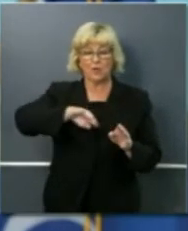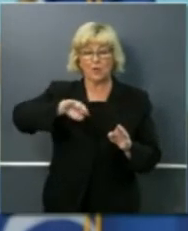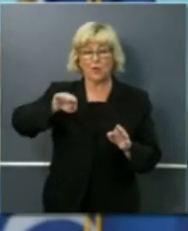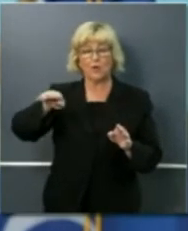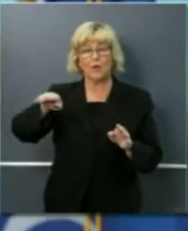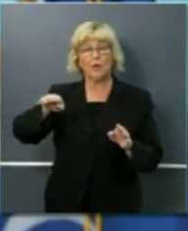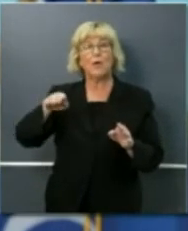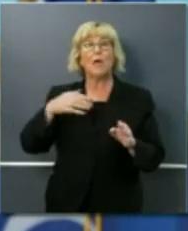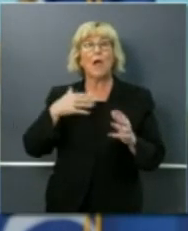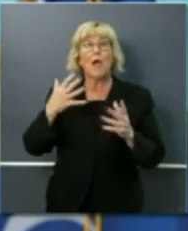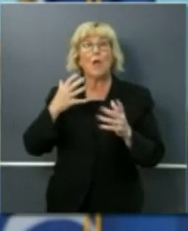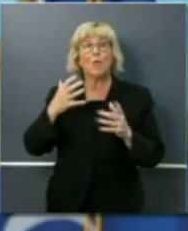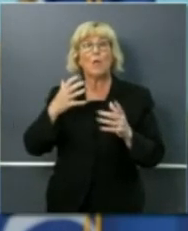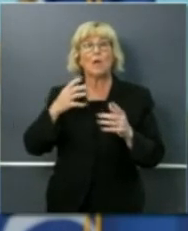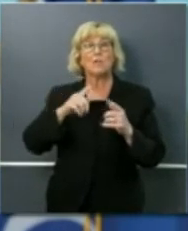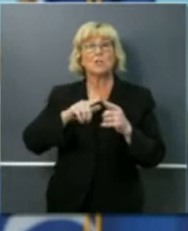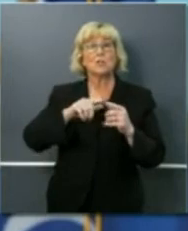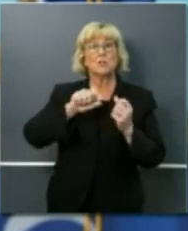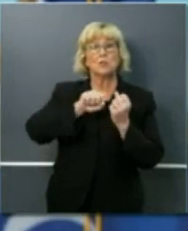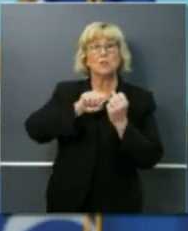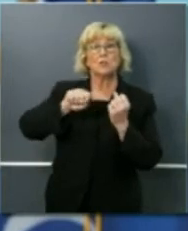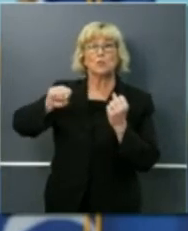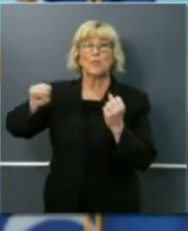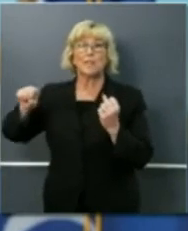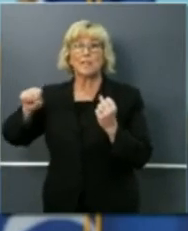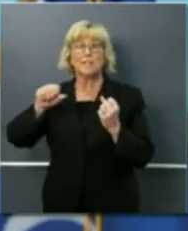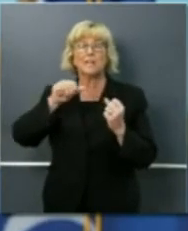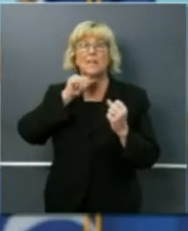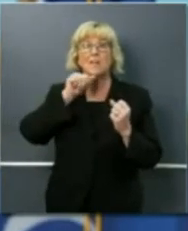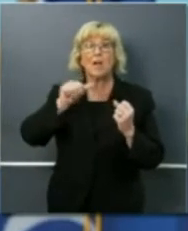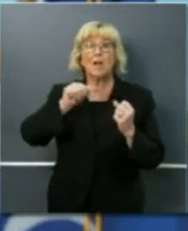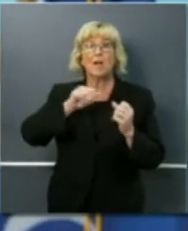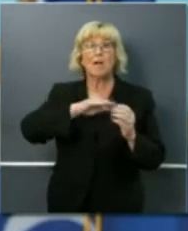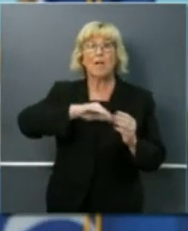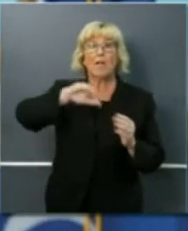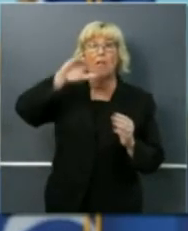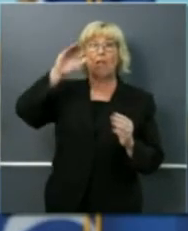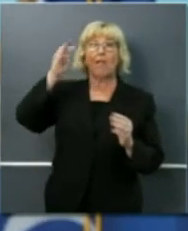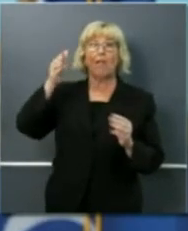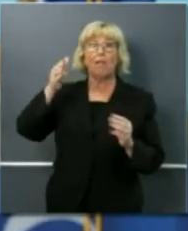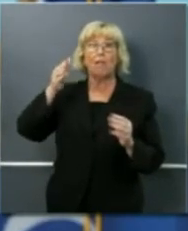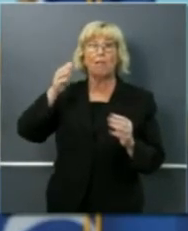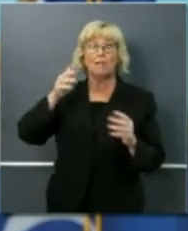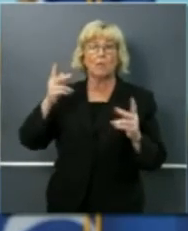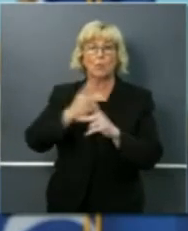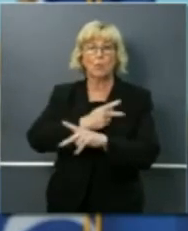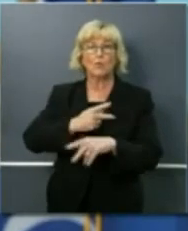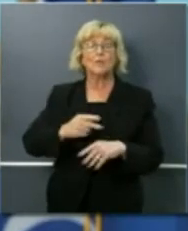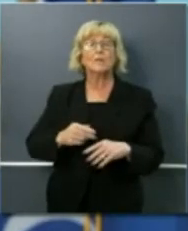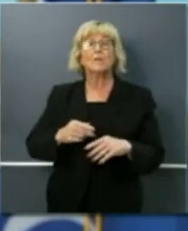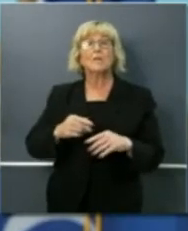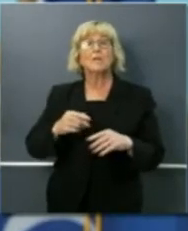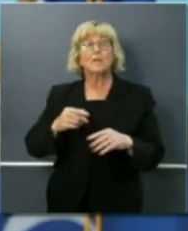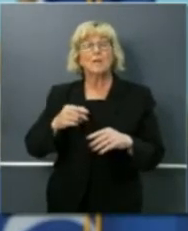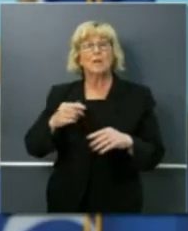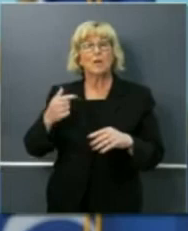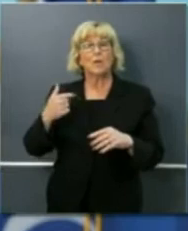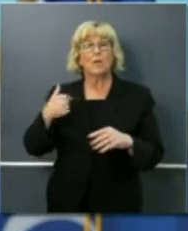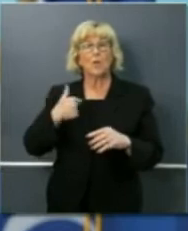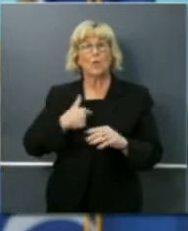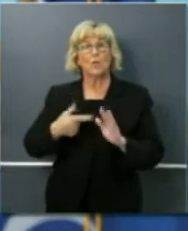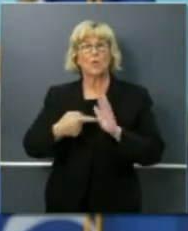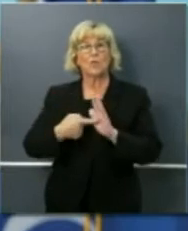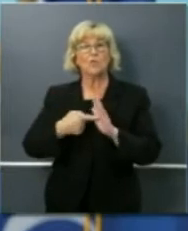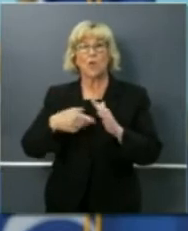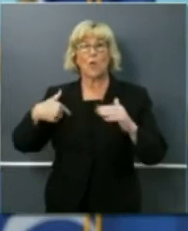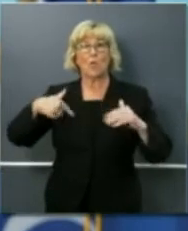but also stretching. And that's why I just want to impress upon people, our modeling shows that we're not at